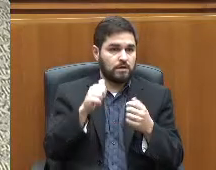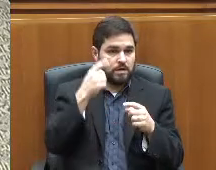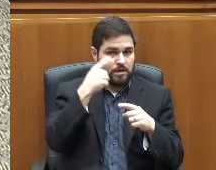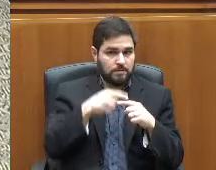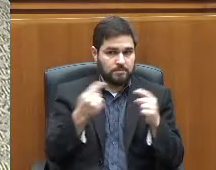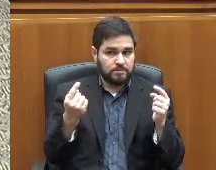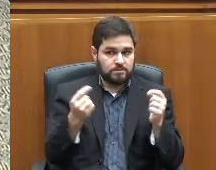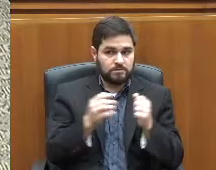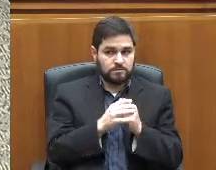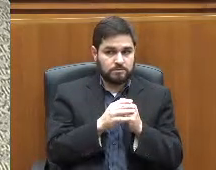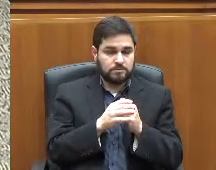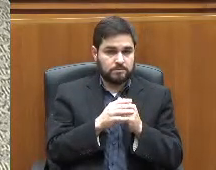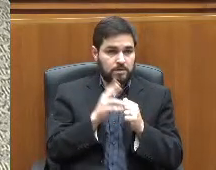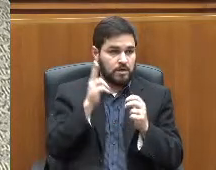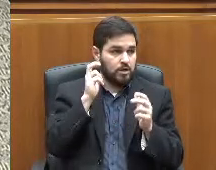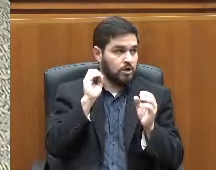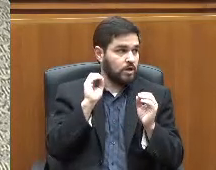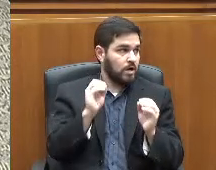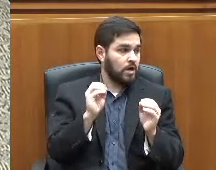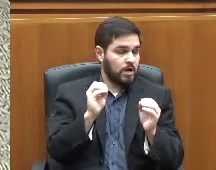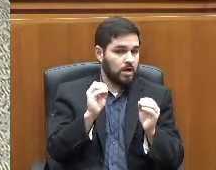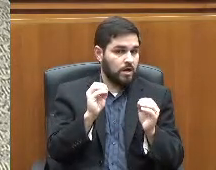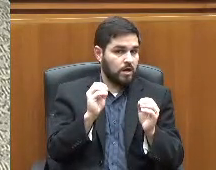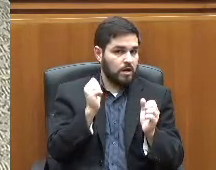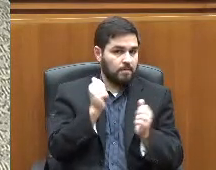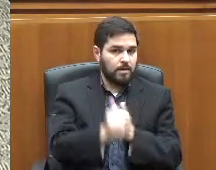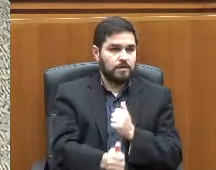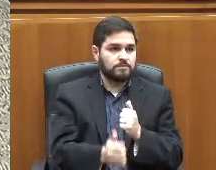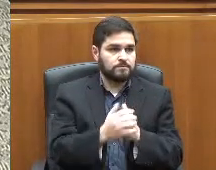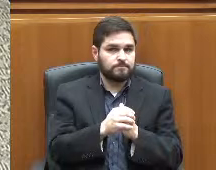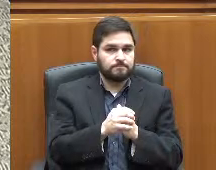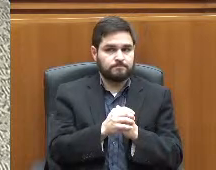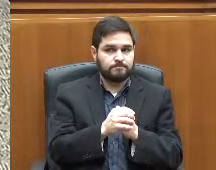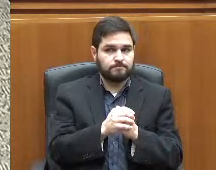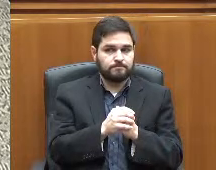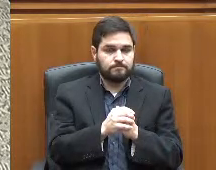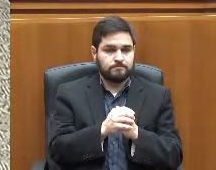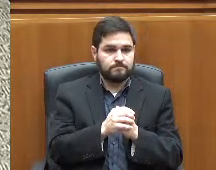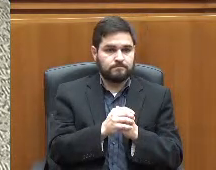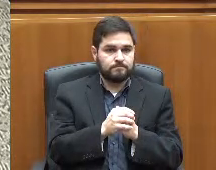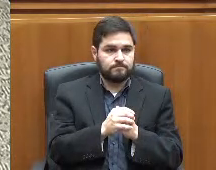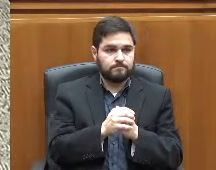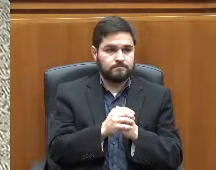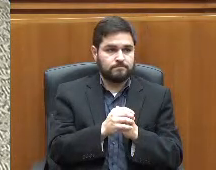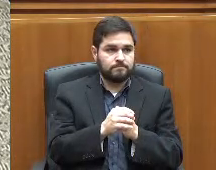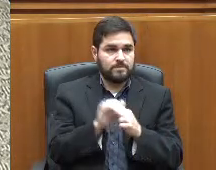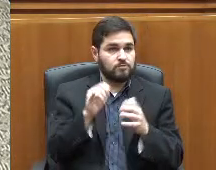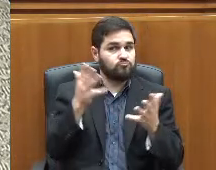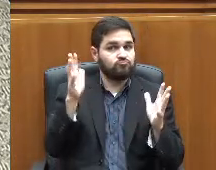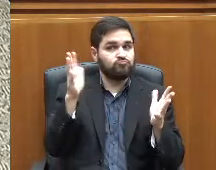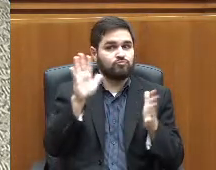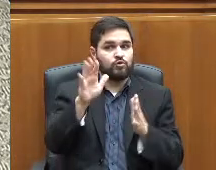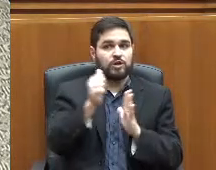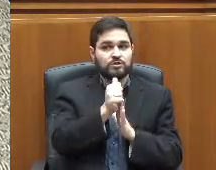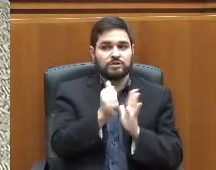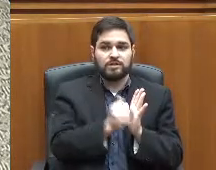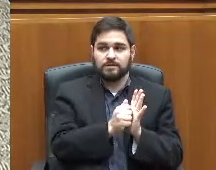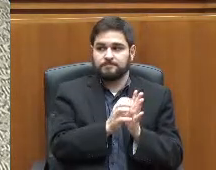opposition? Hearing none, motion passes. That concludes your agenda.